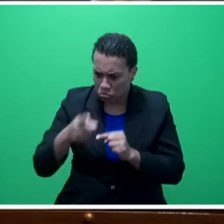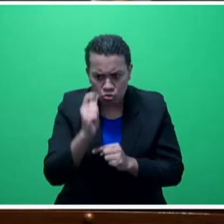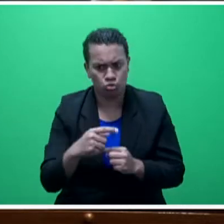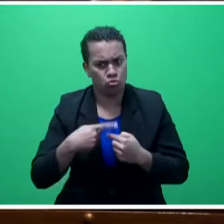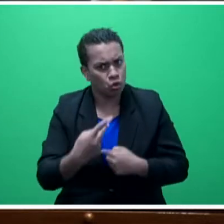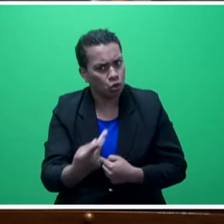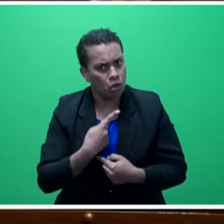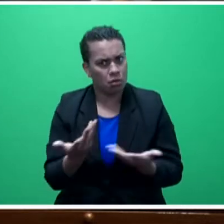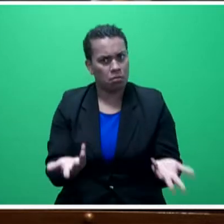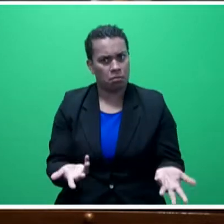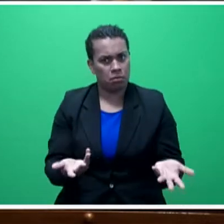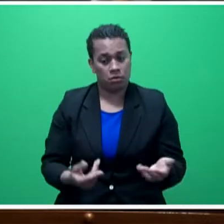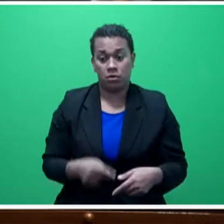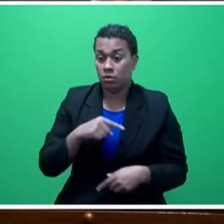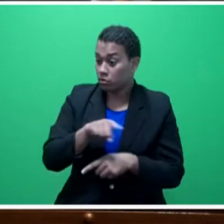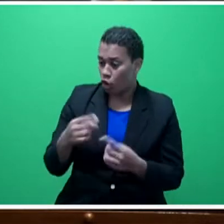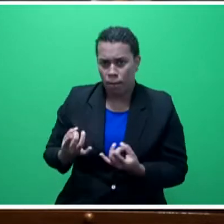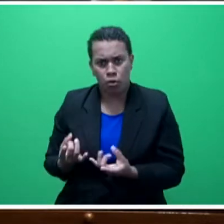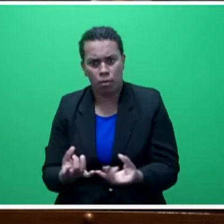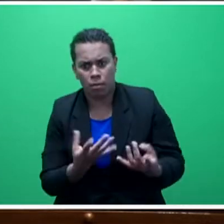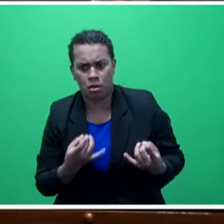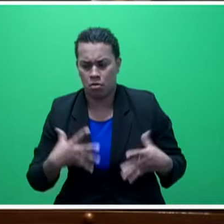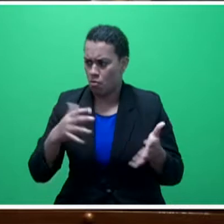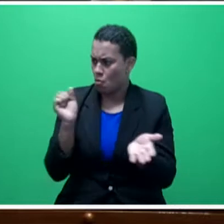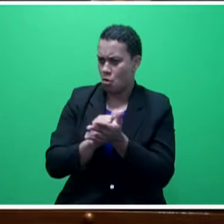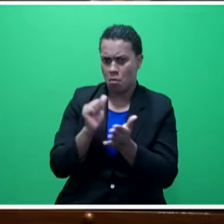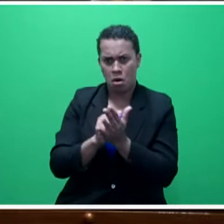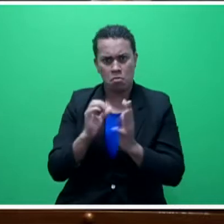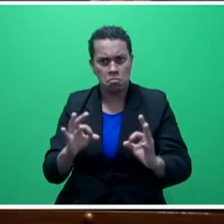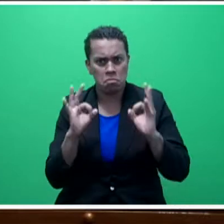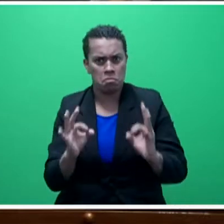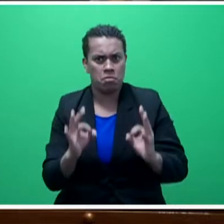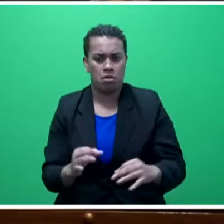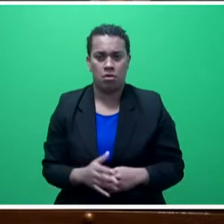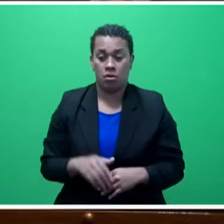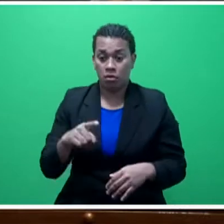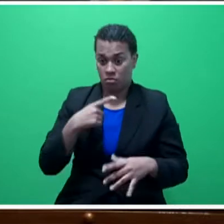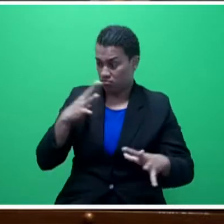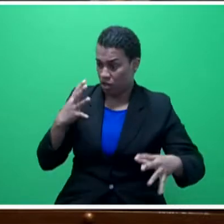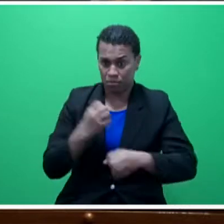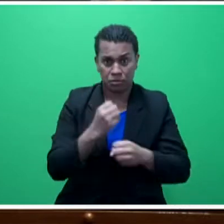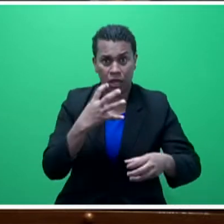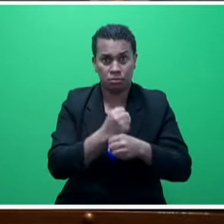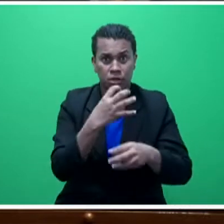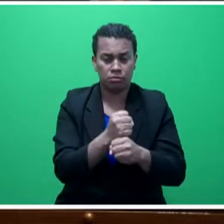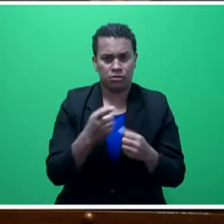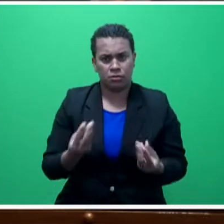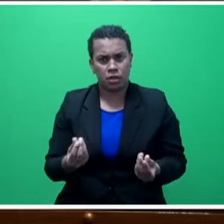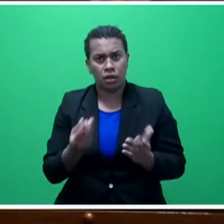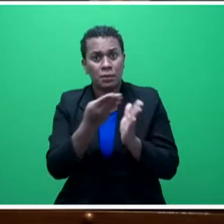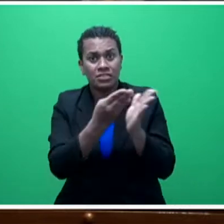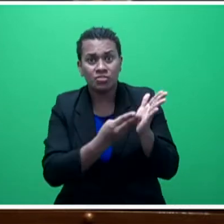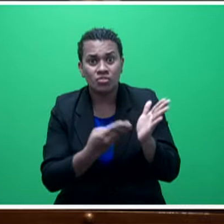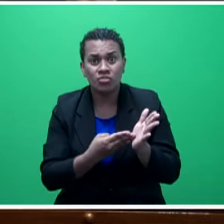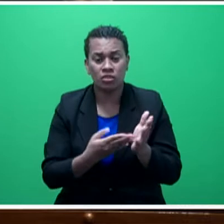you are preparing to fail. This government and the upcoming fiscal year's budget is a budget for preparedness, because